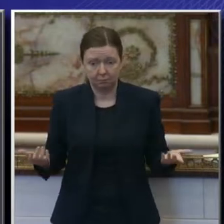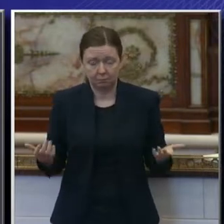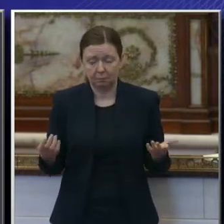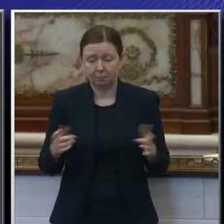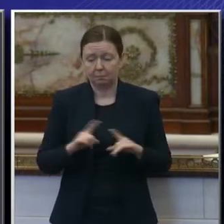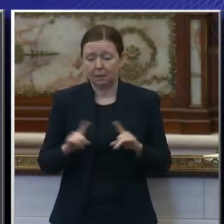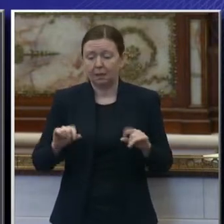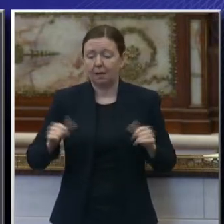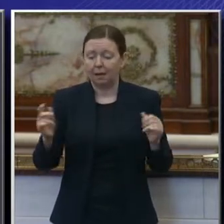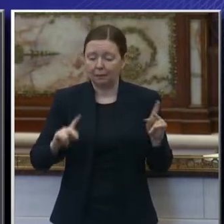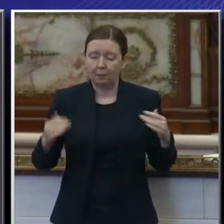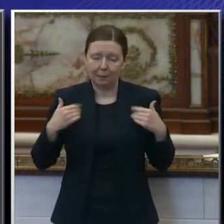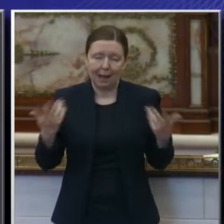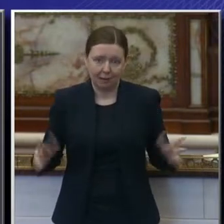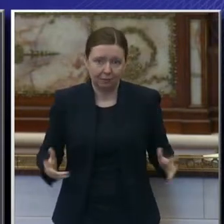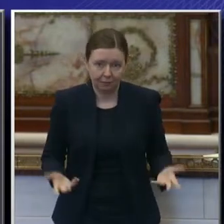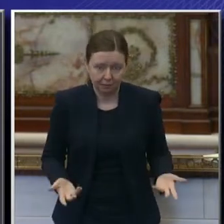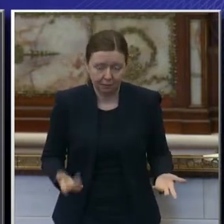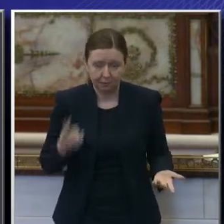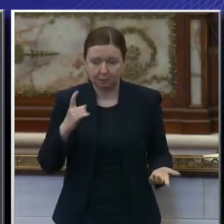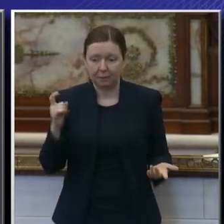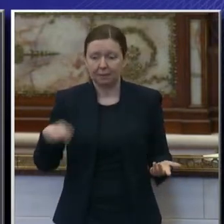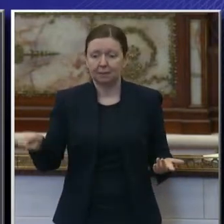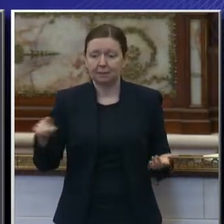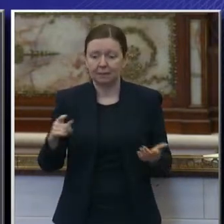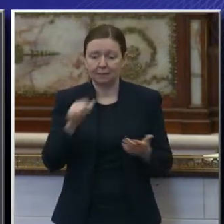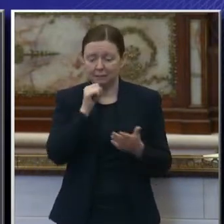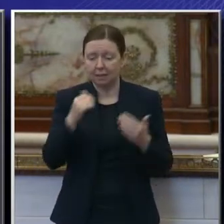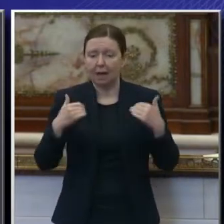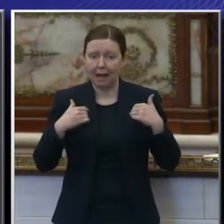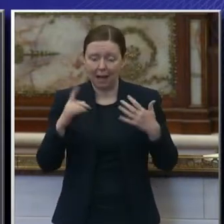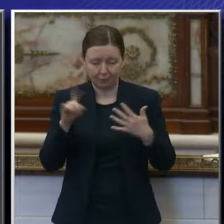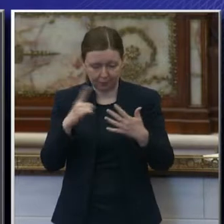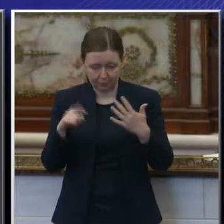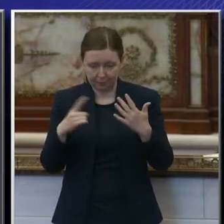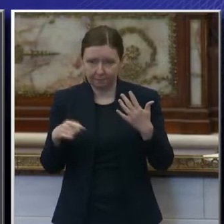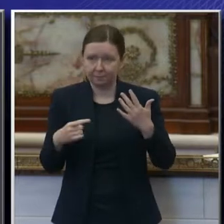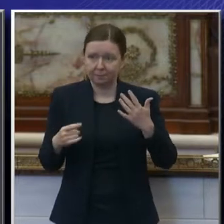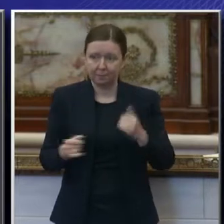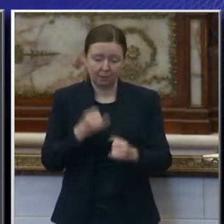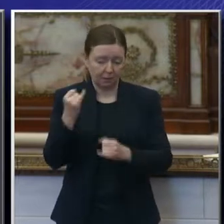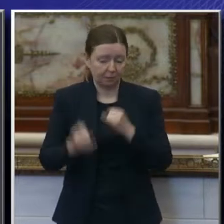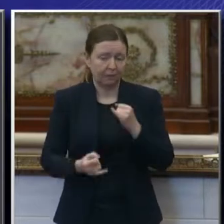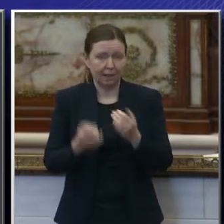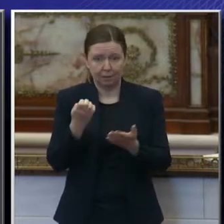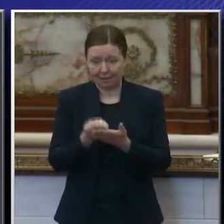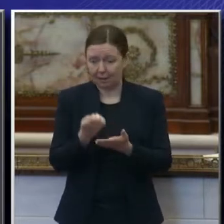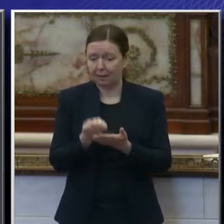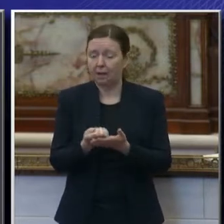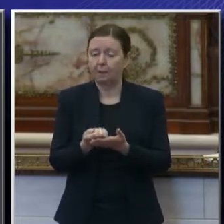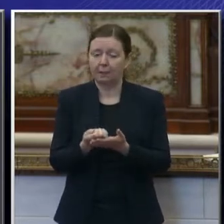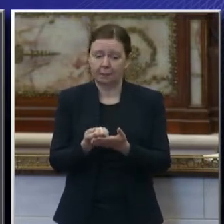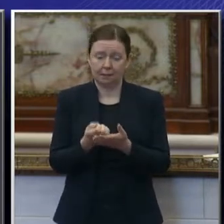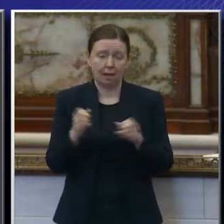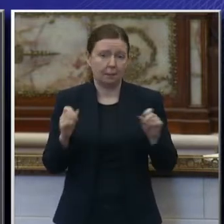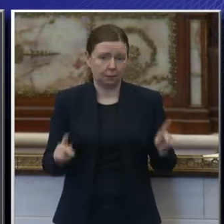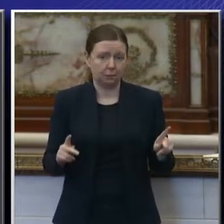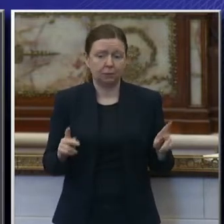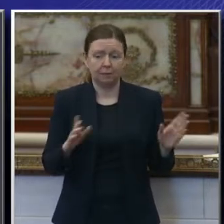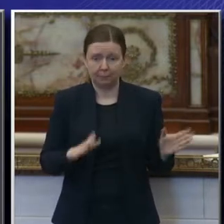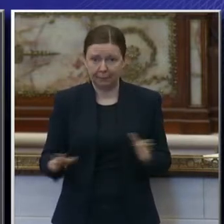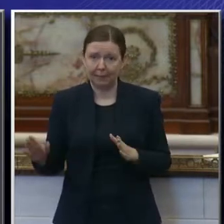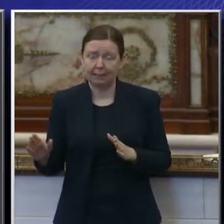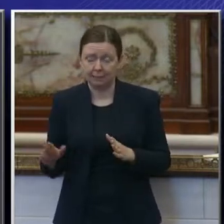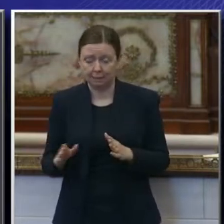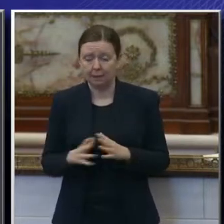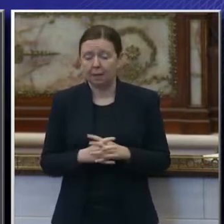you know, other people have, right, because they failed to have a final economic opportunity plan.